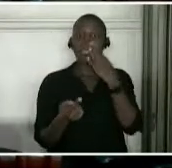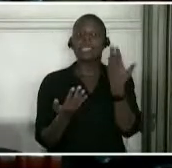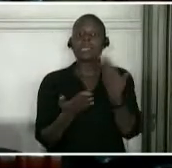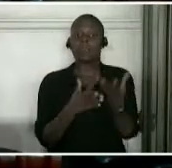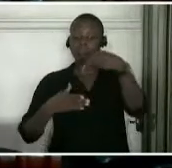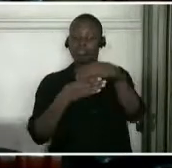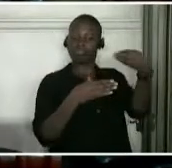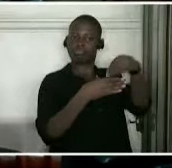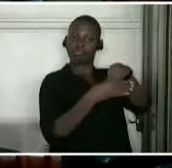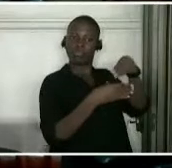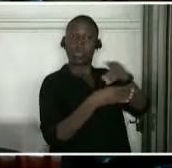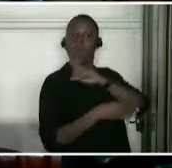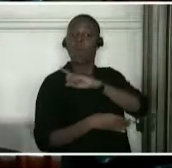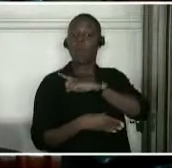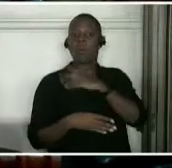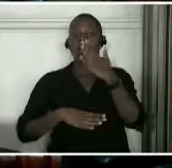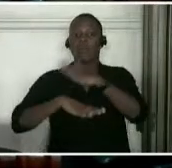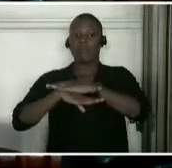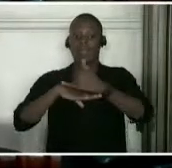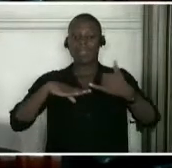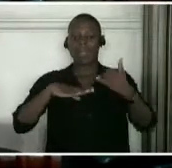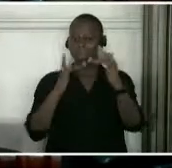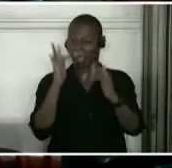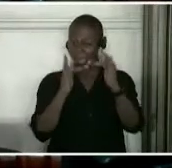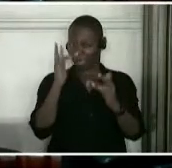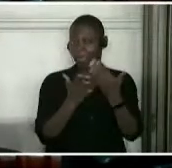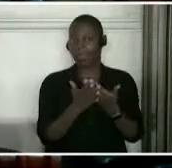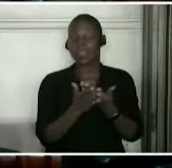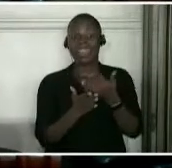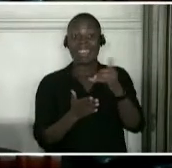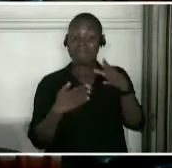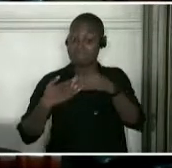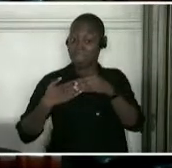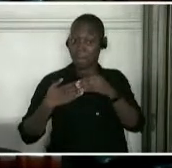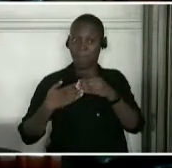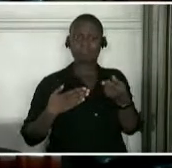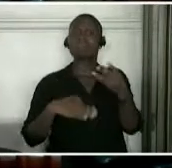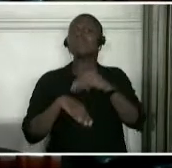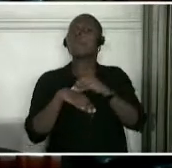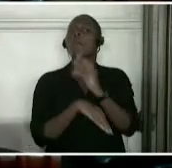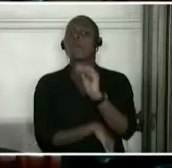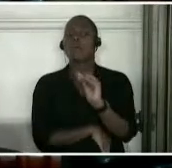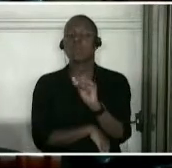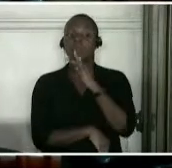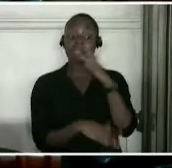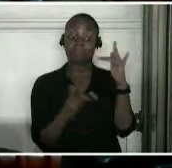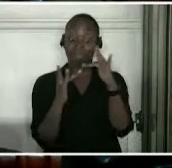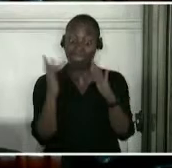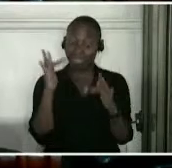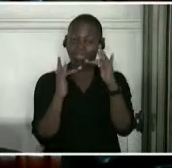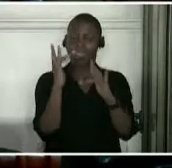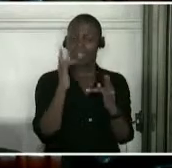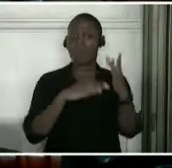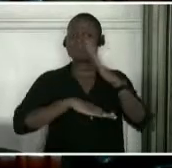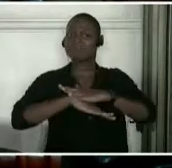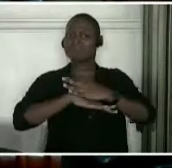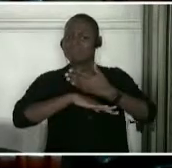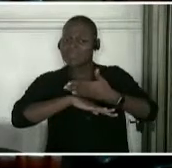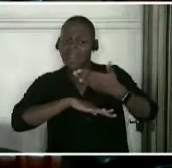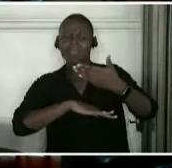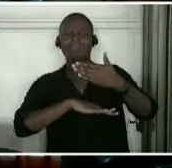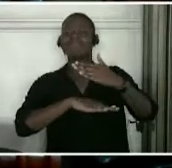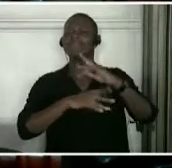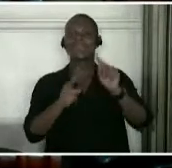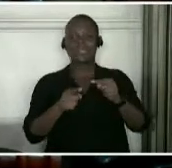connectivity challenges. If a member has problems with connectivity and is unable